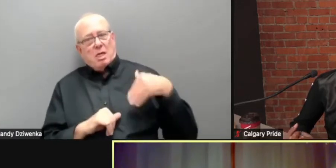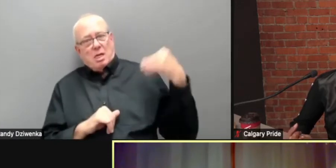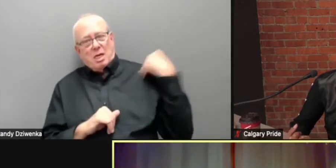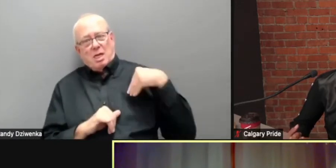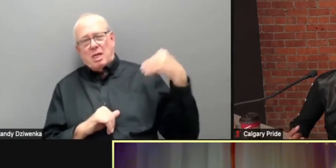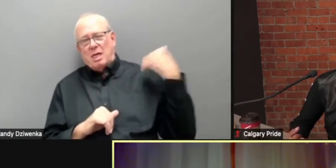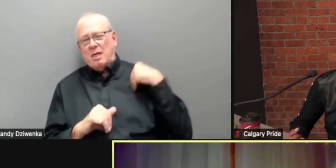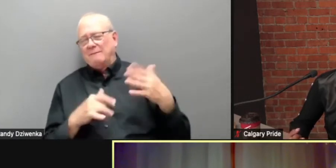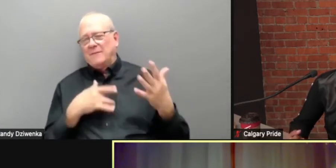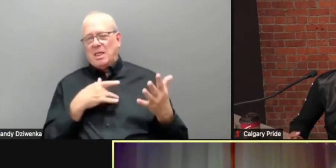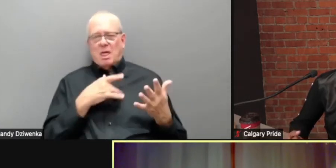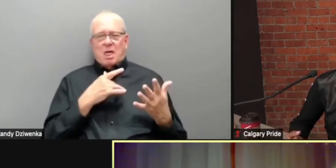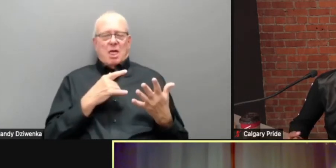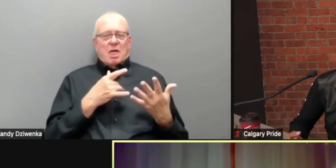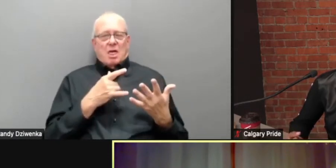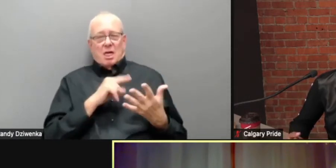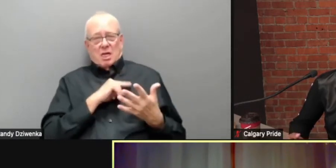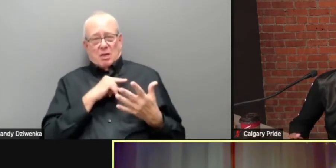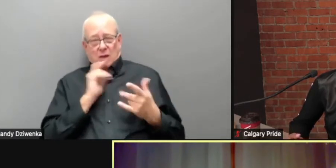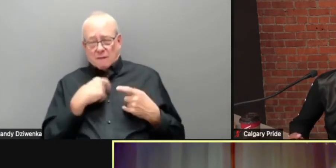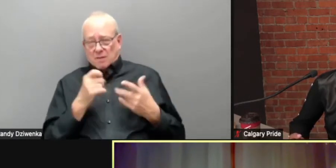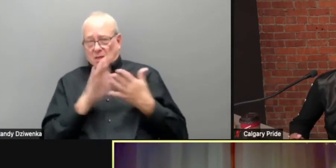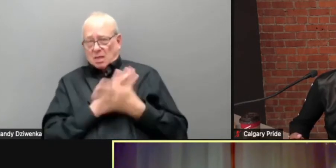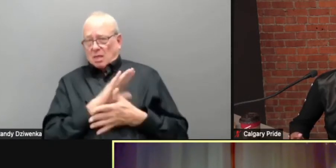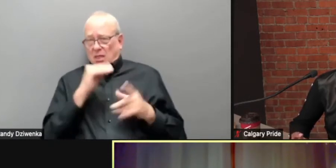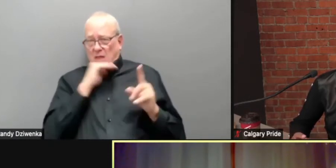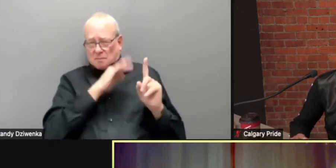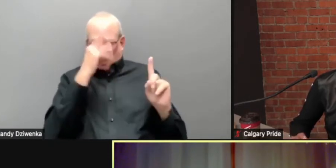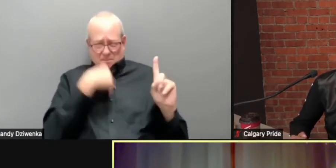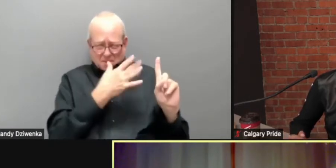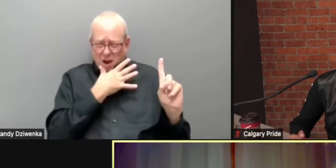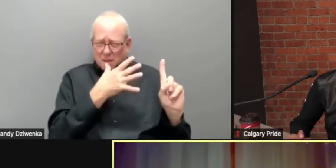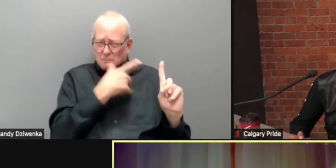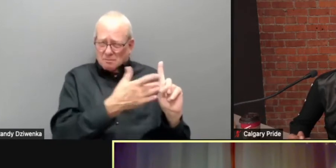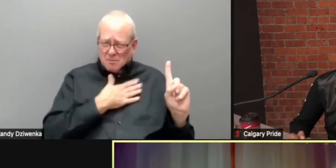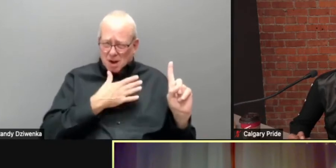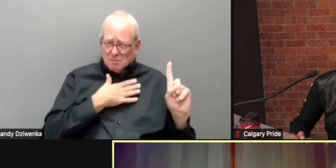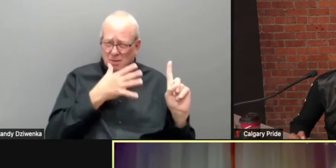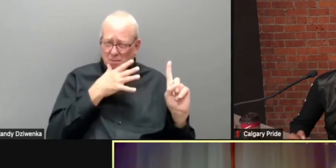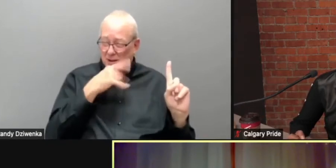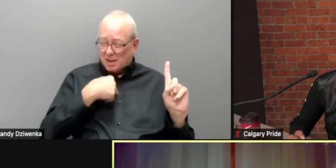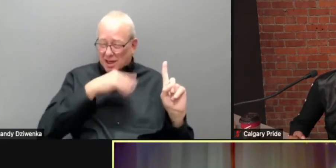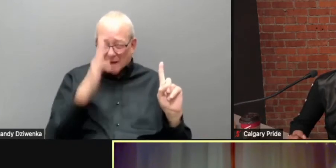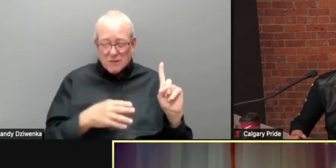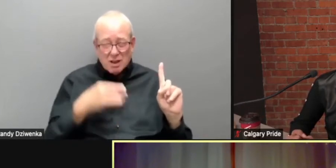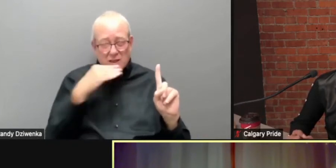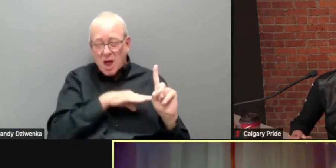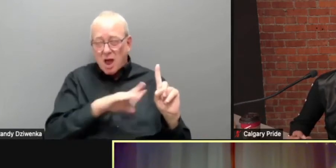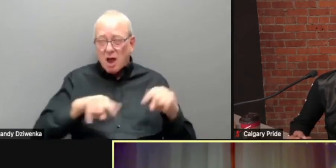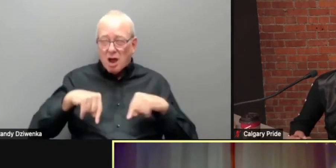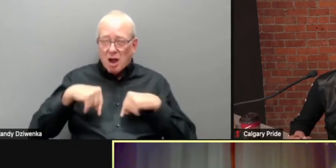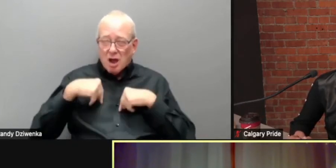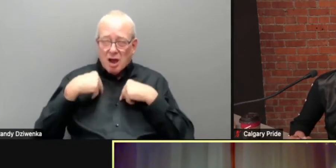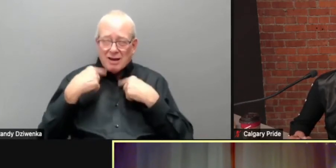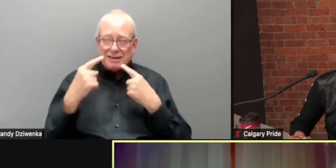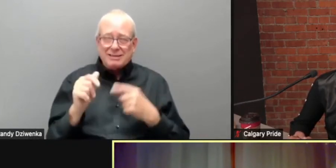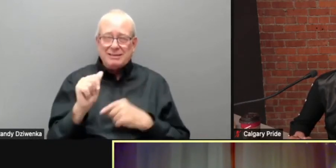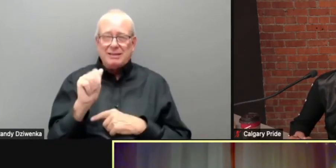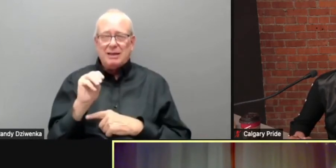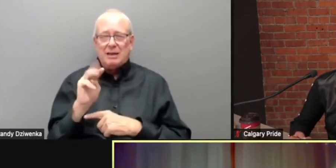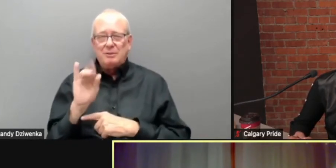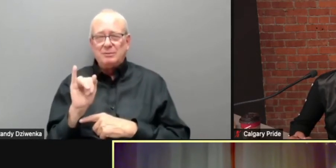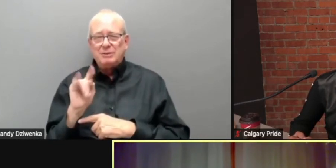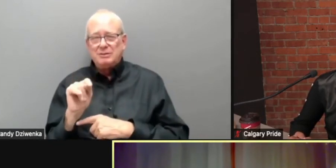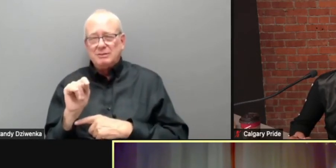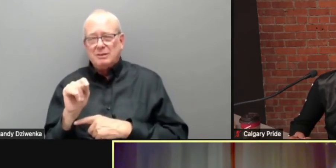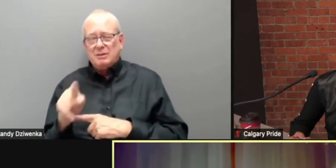mother, which I cannot do. I've never lied. And for Amrit, it was also hard. And that was the last coming out